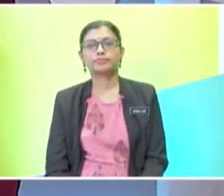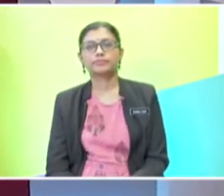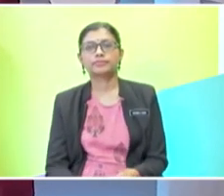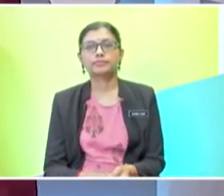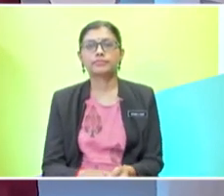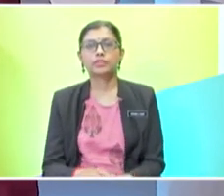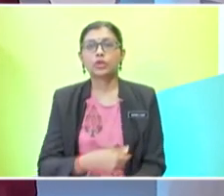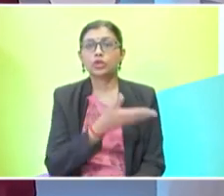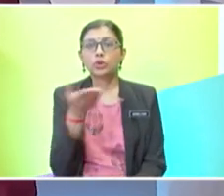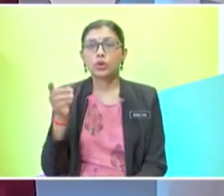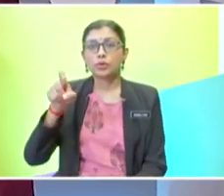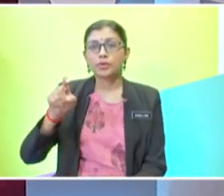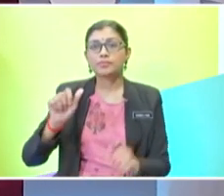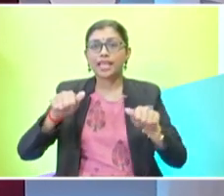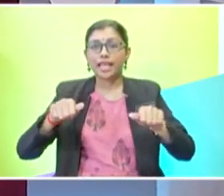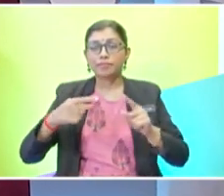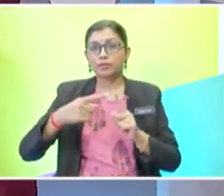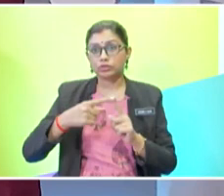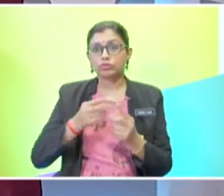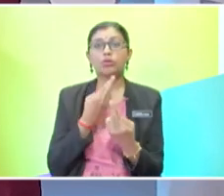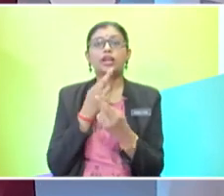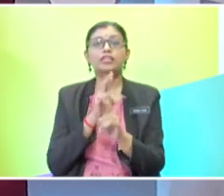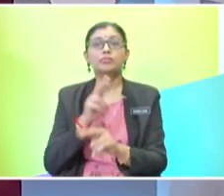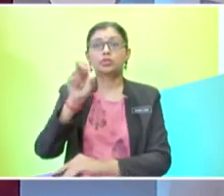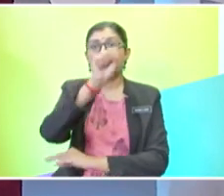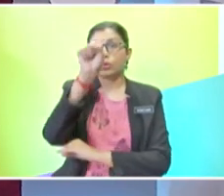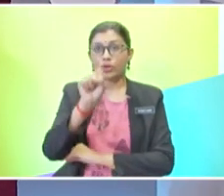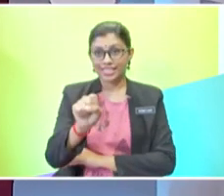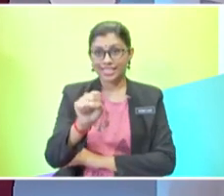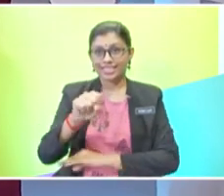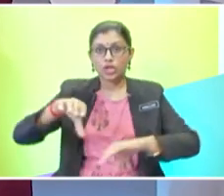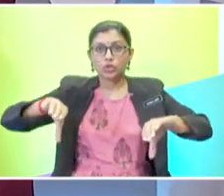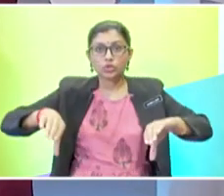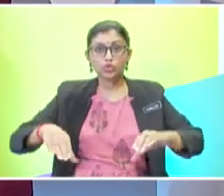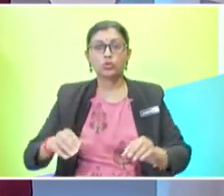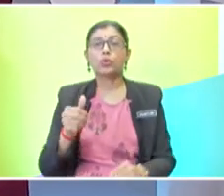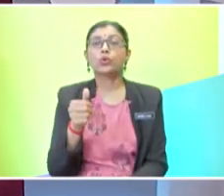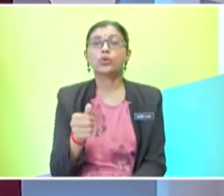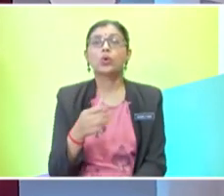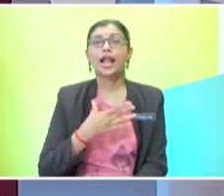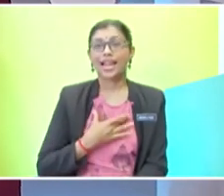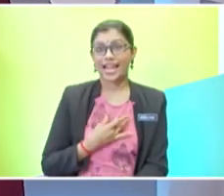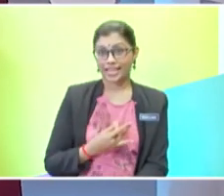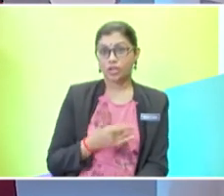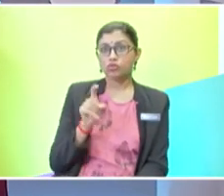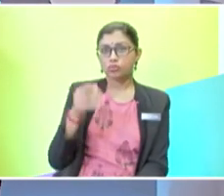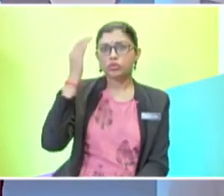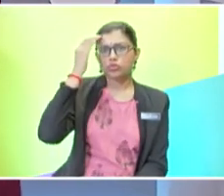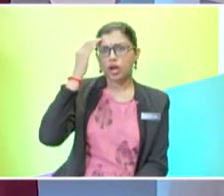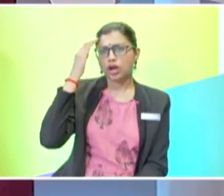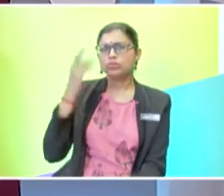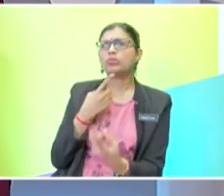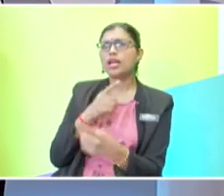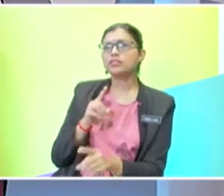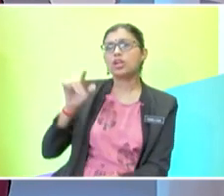our student to be able to respond to the question, do you like something properly? Mm-hmm. If they like something, they know how to say it, and if